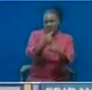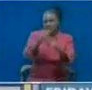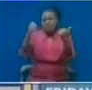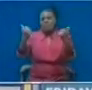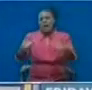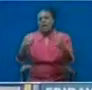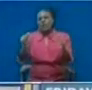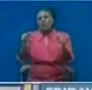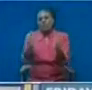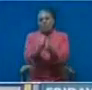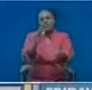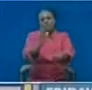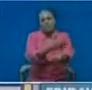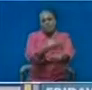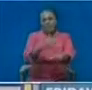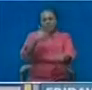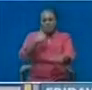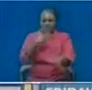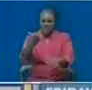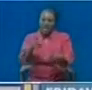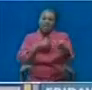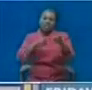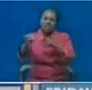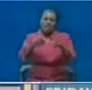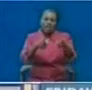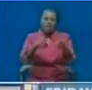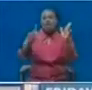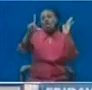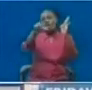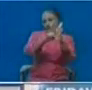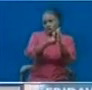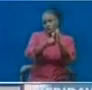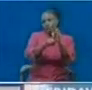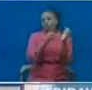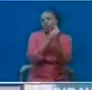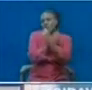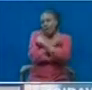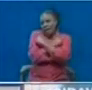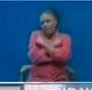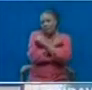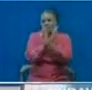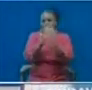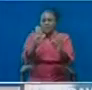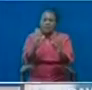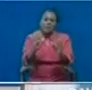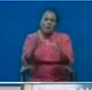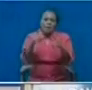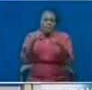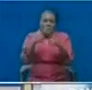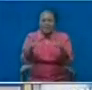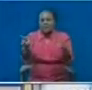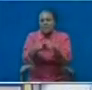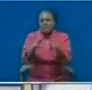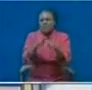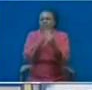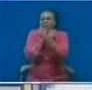music yet. So I'm on that journey. Law school was a passion of mine and I did that, but I have more